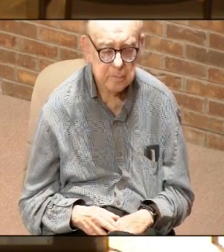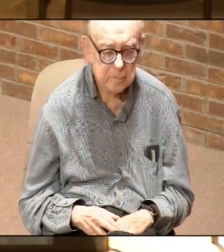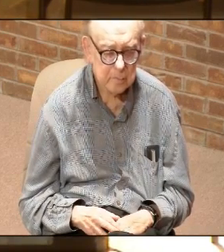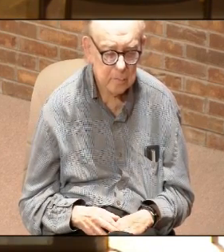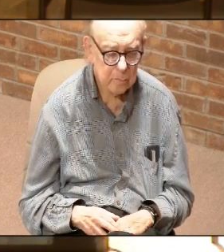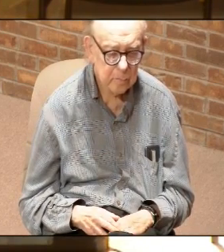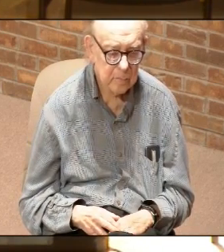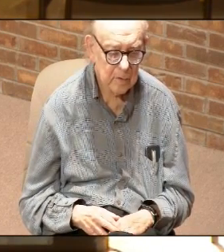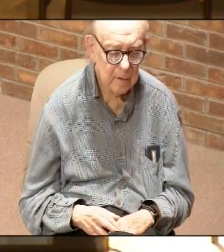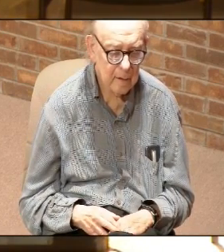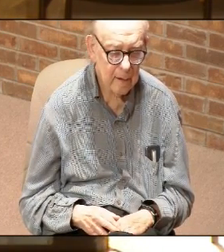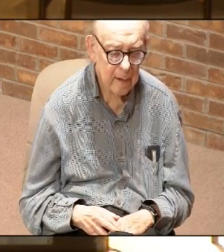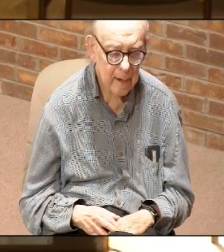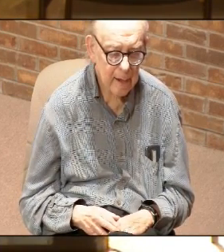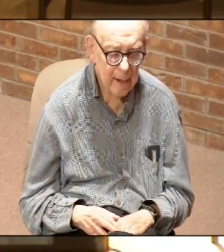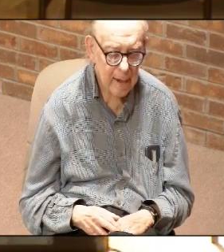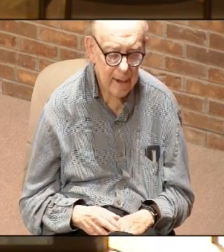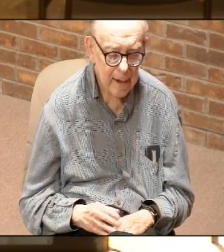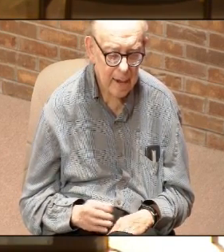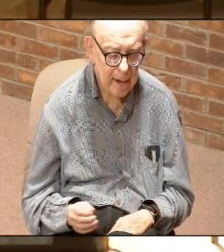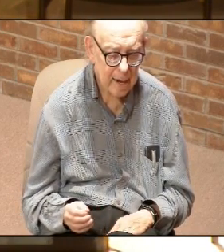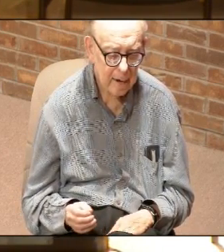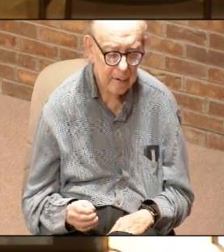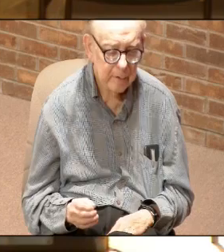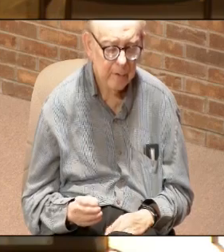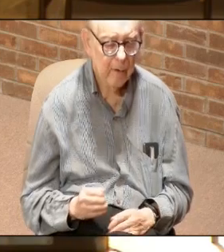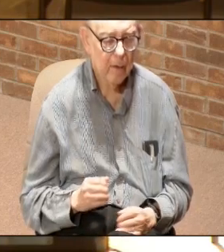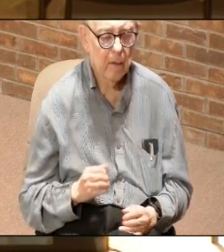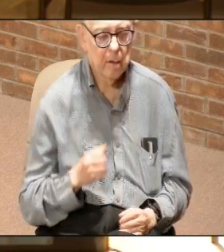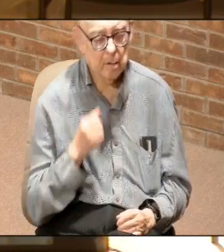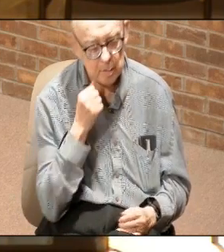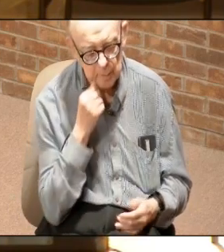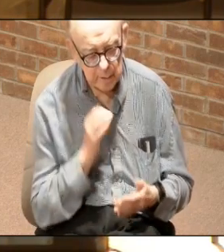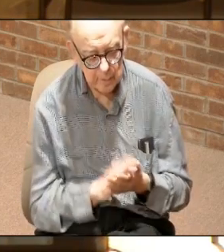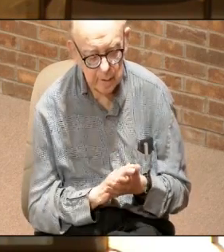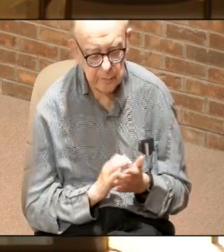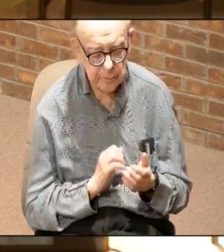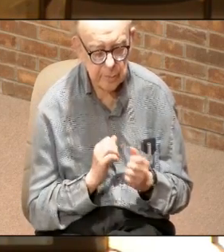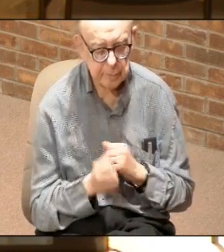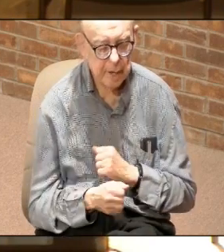and die young. But she now is past that 66